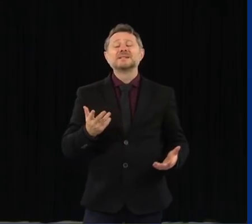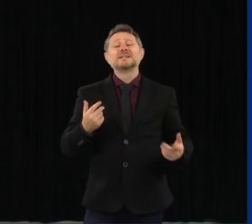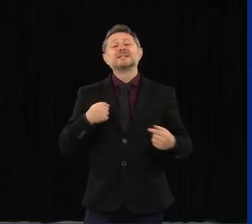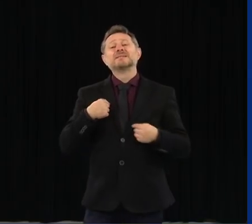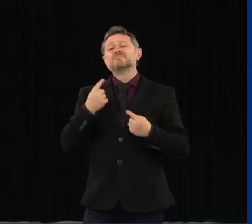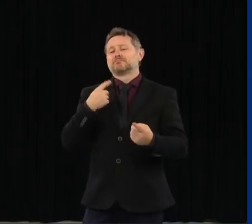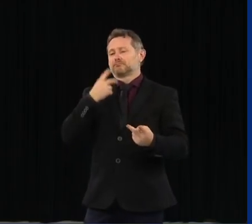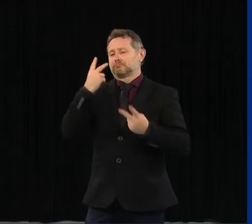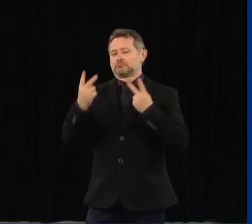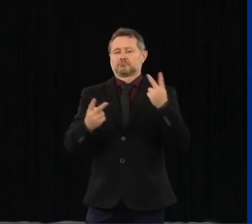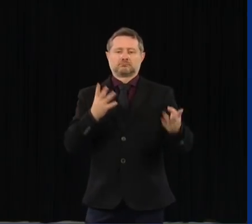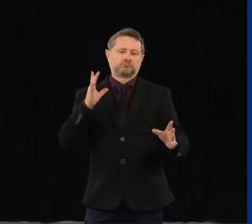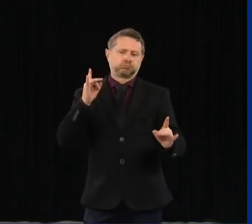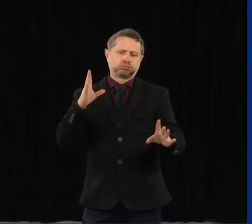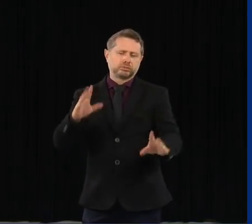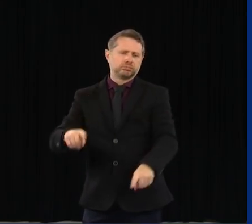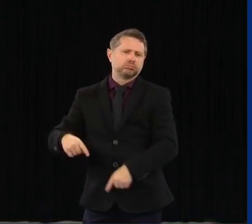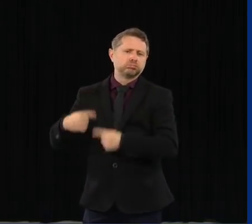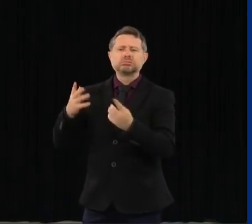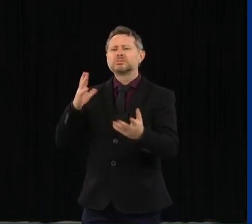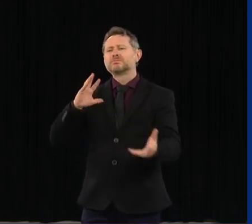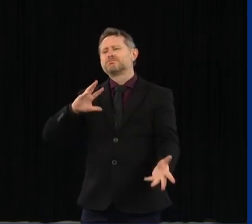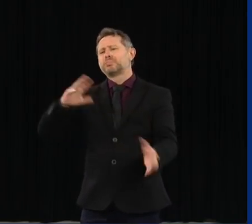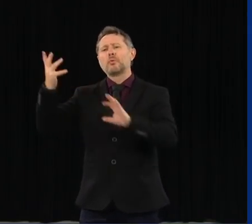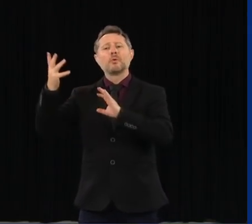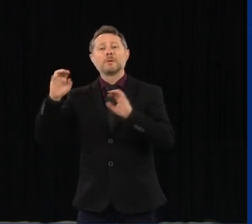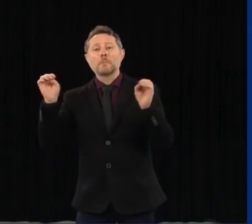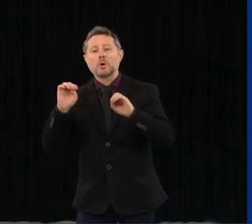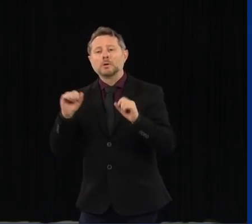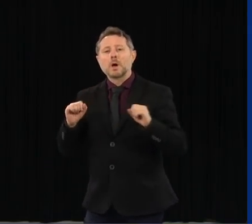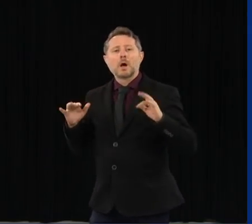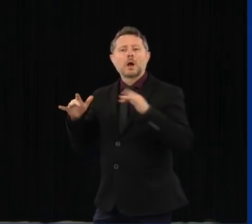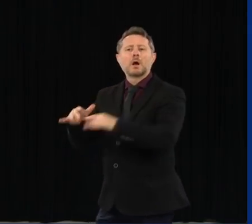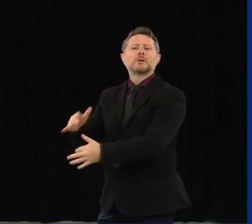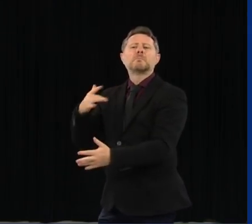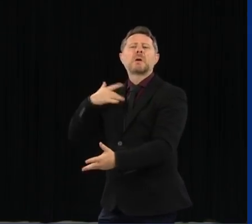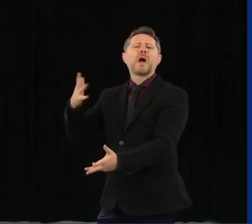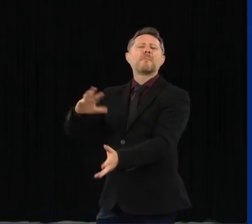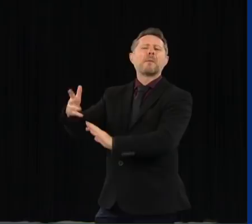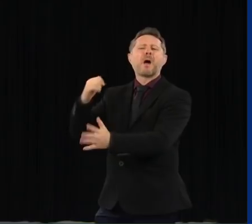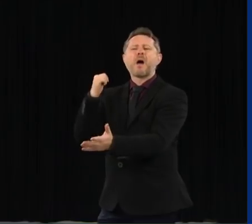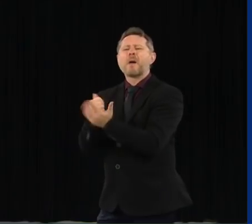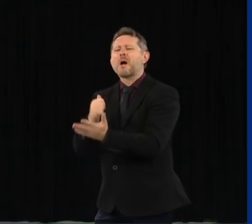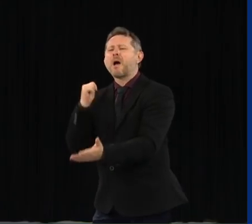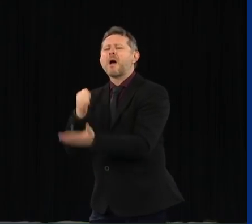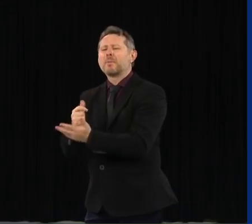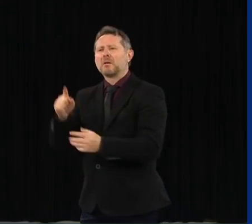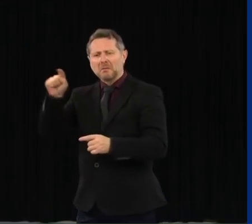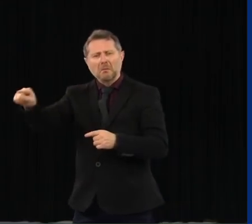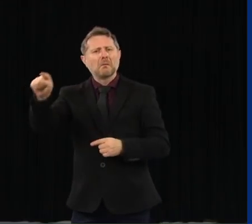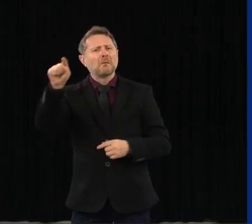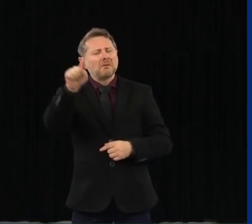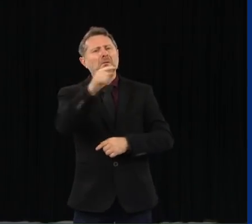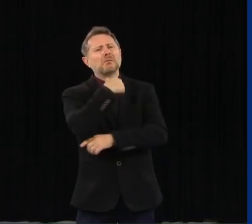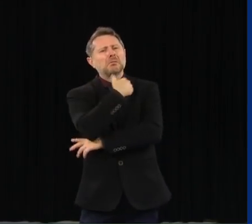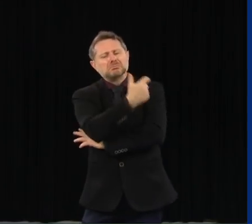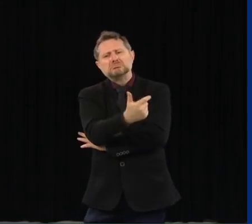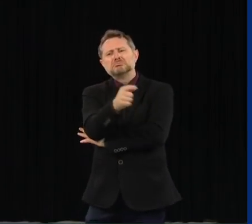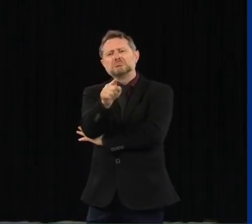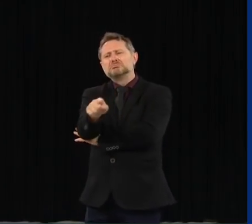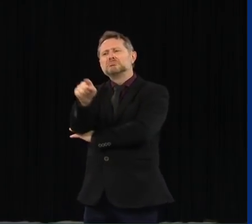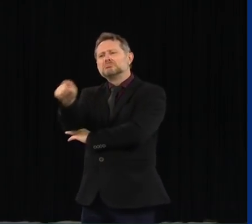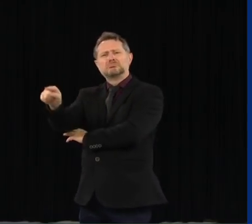how many new Americans just show up to help? I mean, it's in the